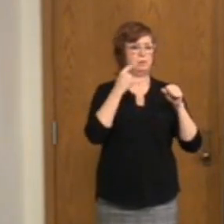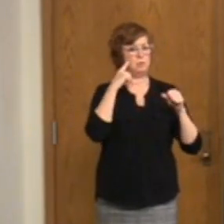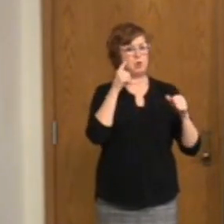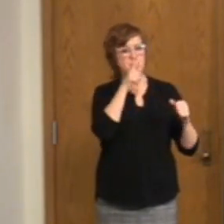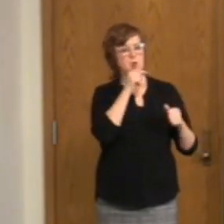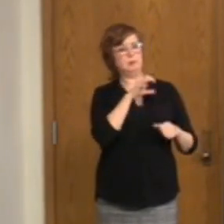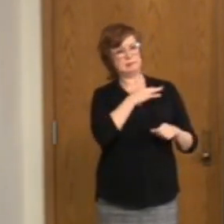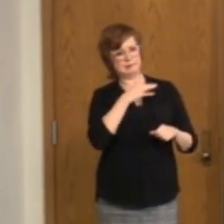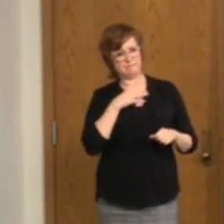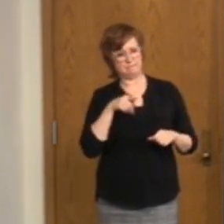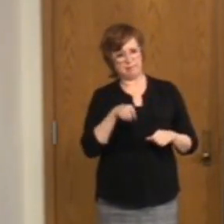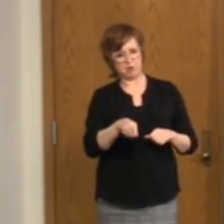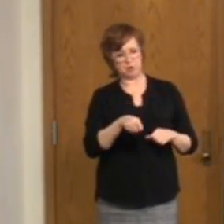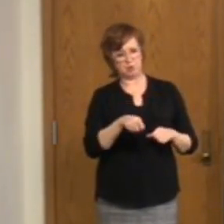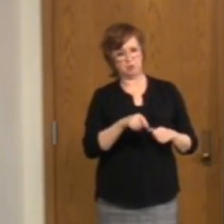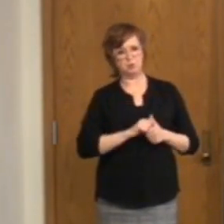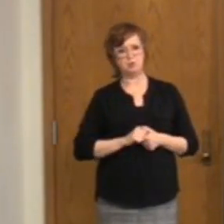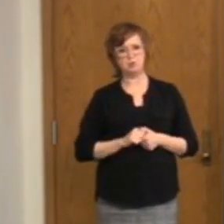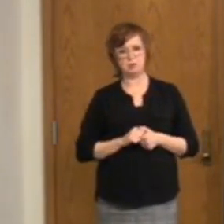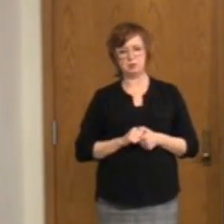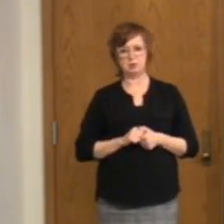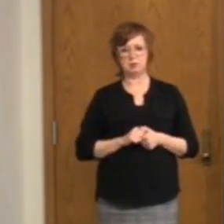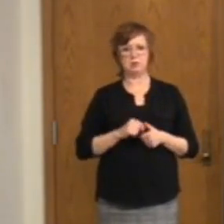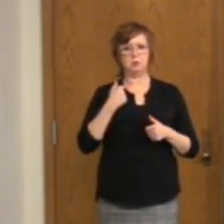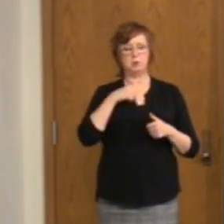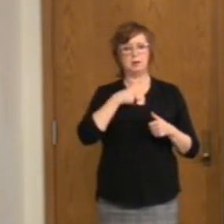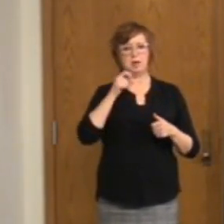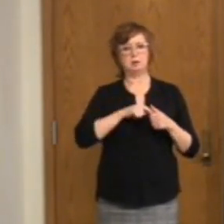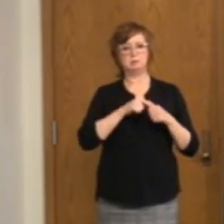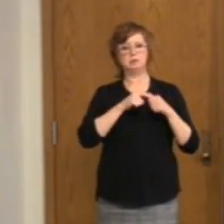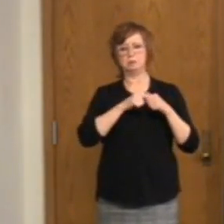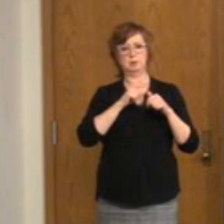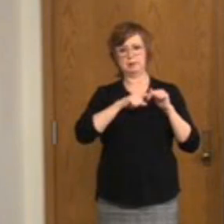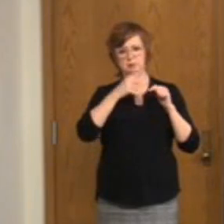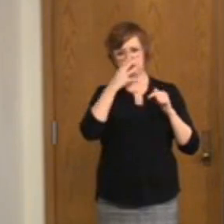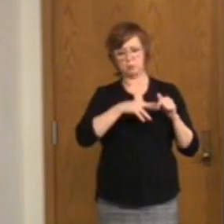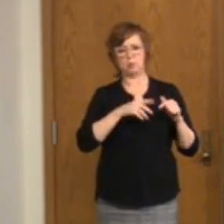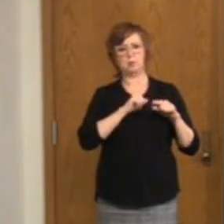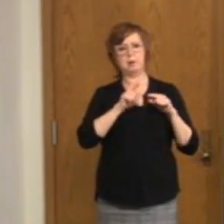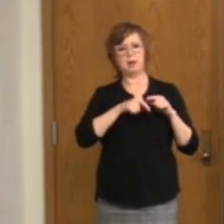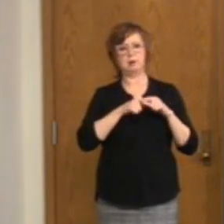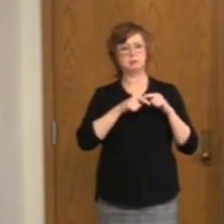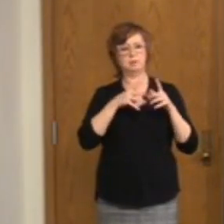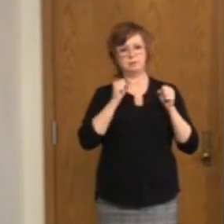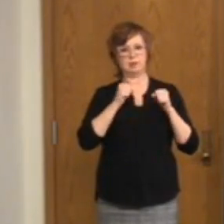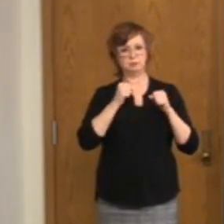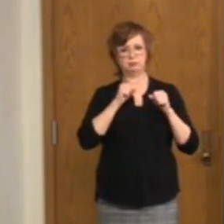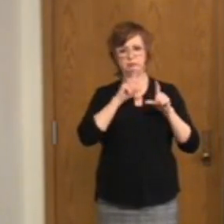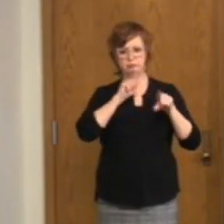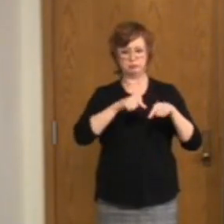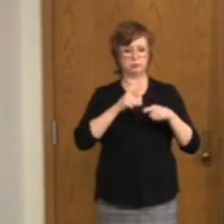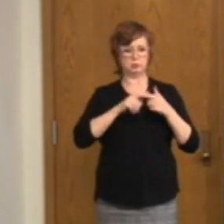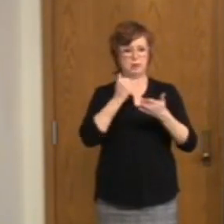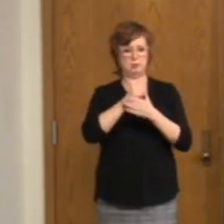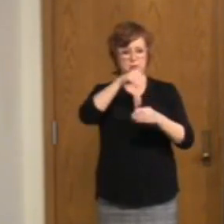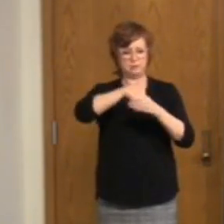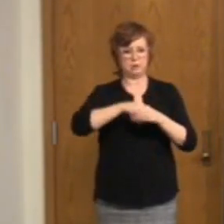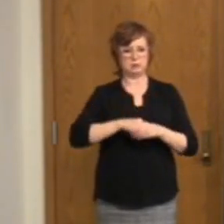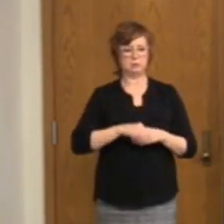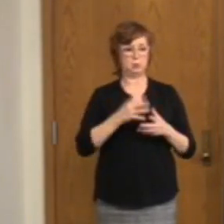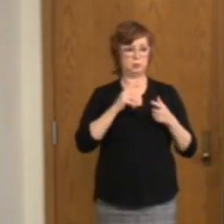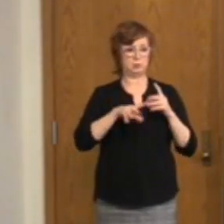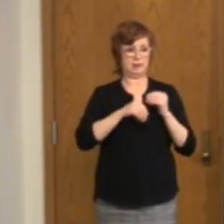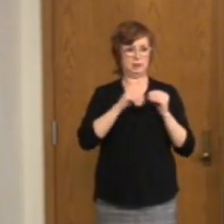quicker you address it, the quicker that workplace can come out of it. Scott, do you have anything to add to that?